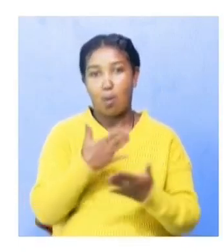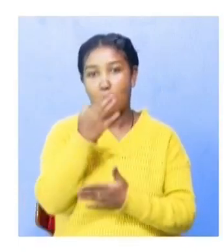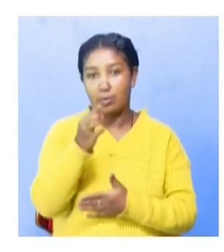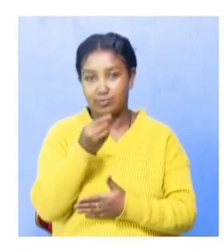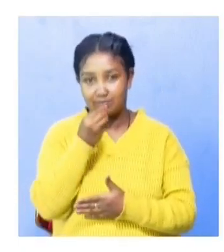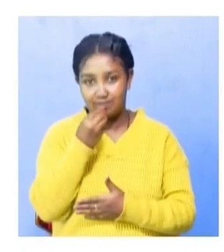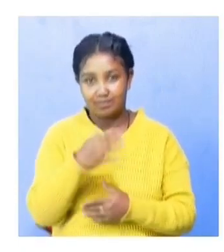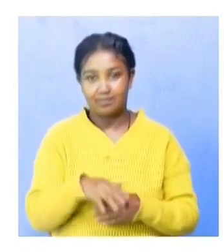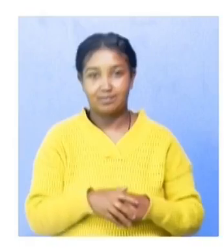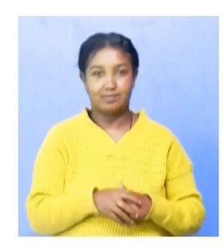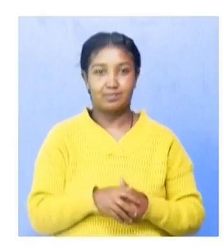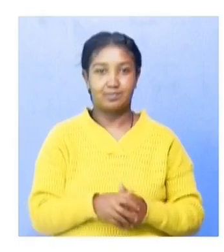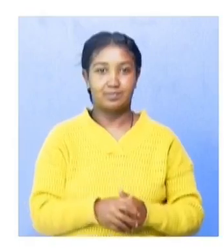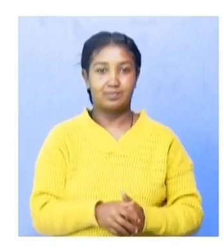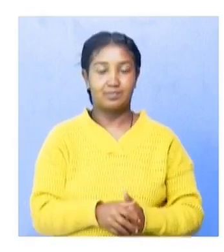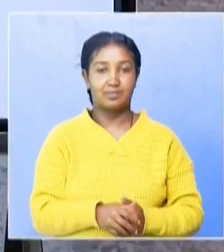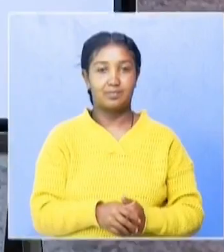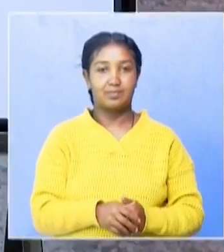Breakfast.